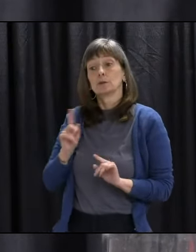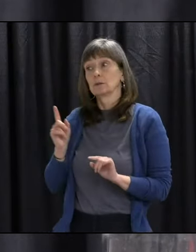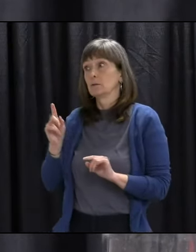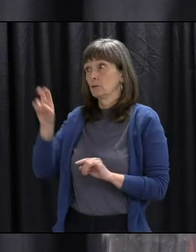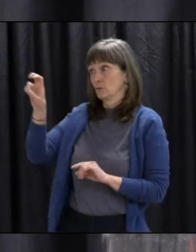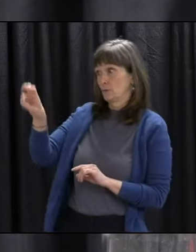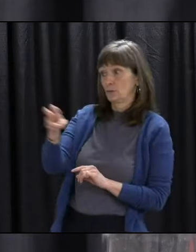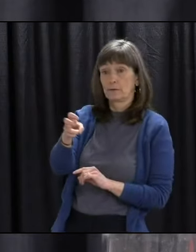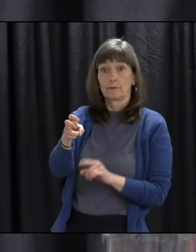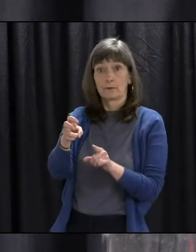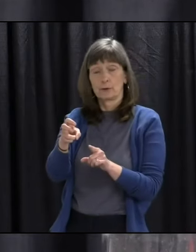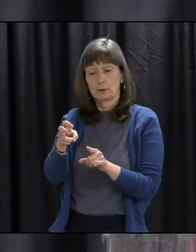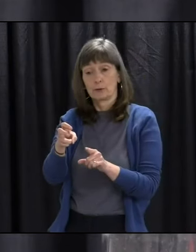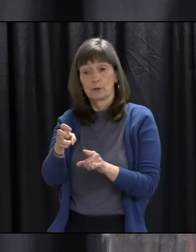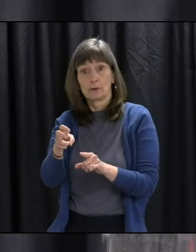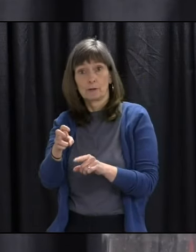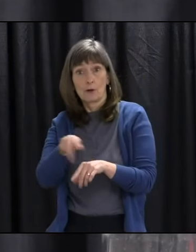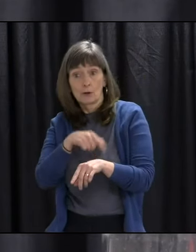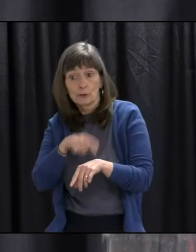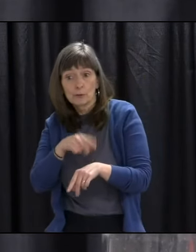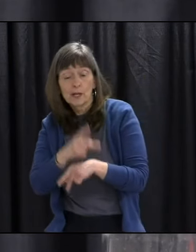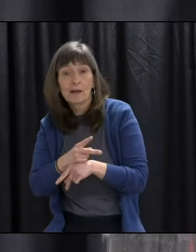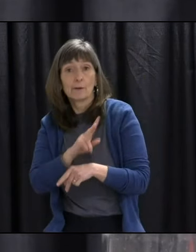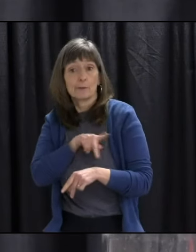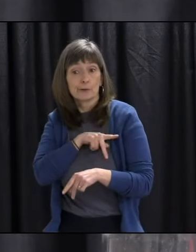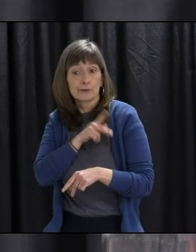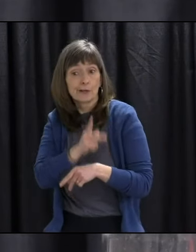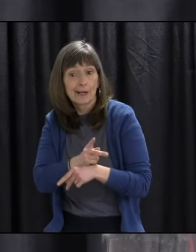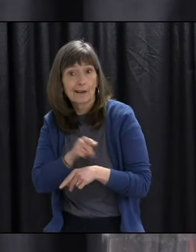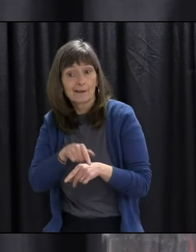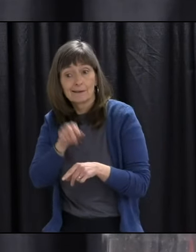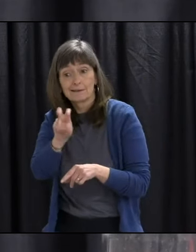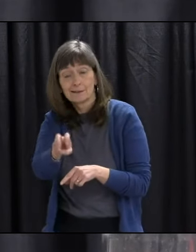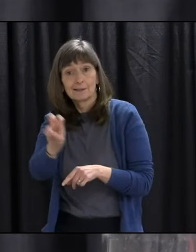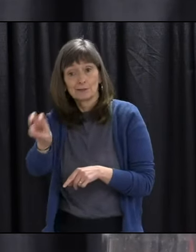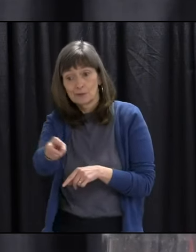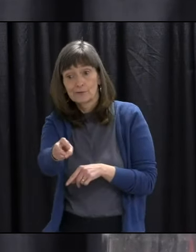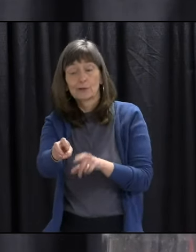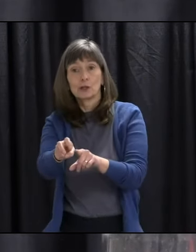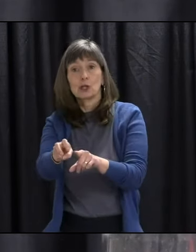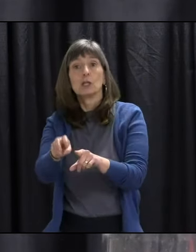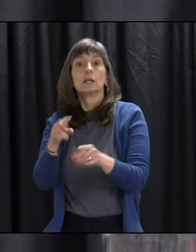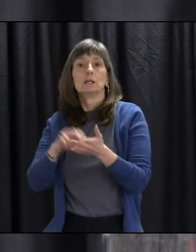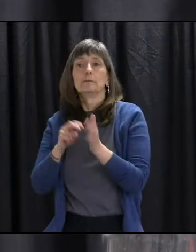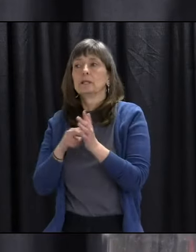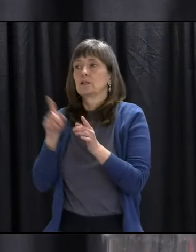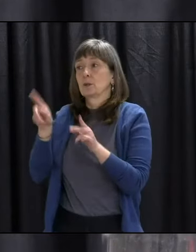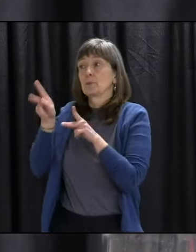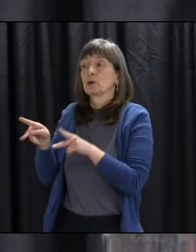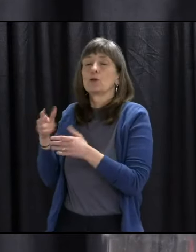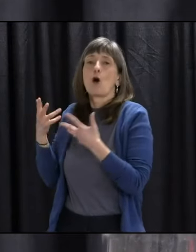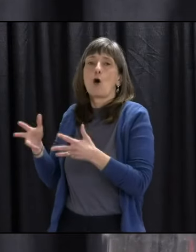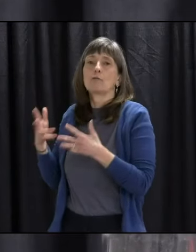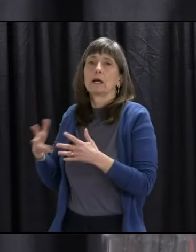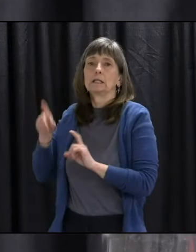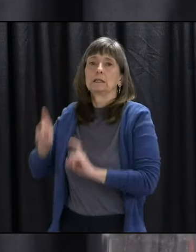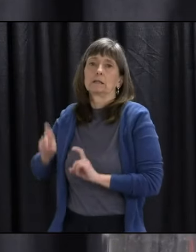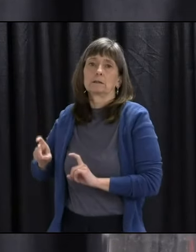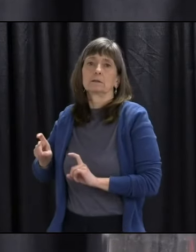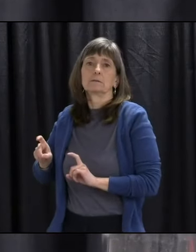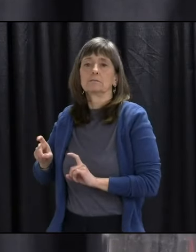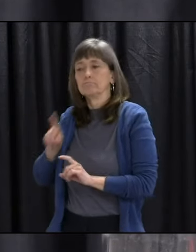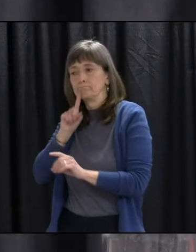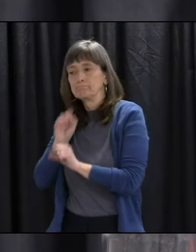long-term care facility or a personal care home from an acute care facility, they have been tested, and that is known to be negative before they